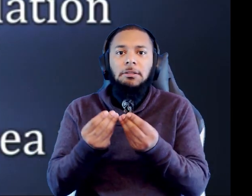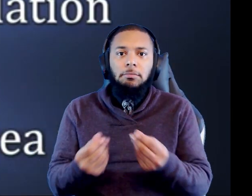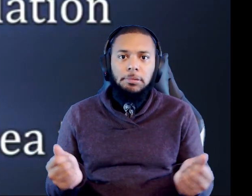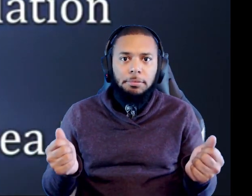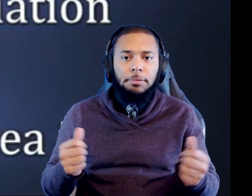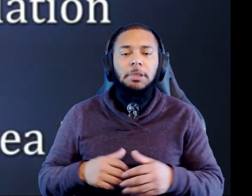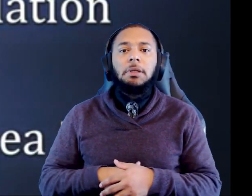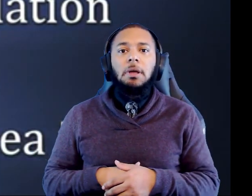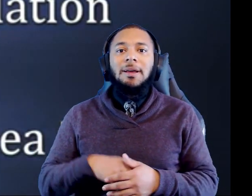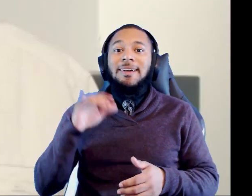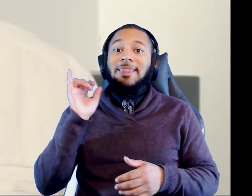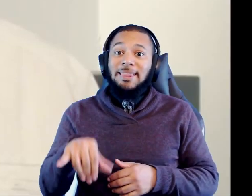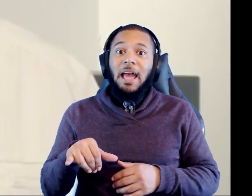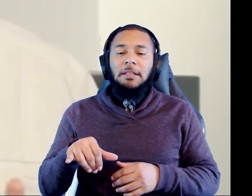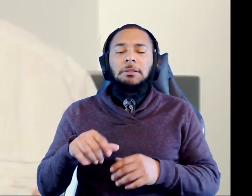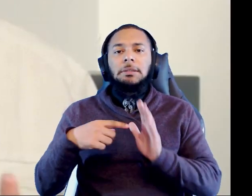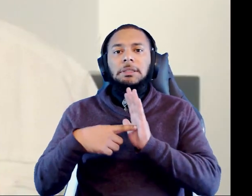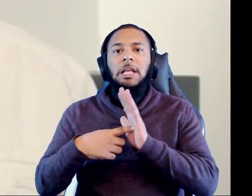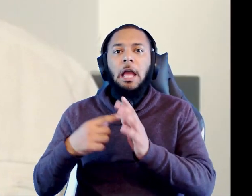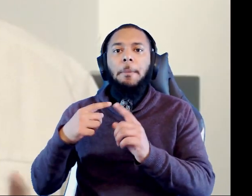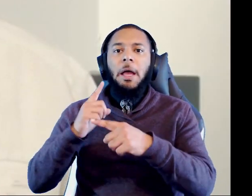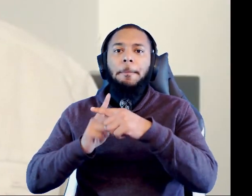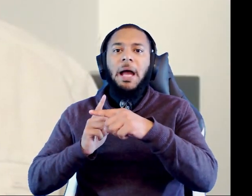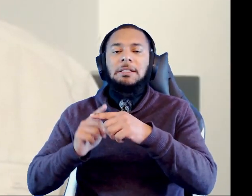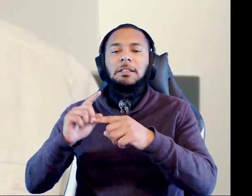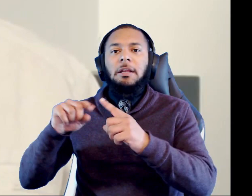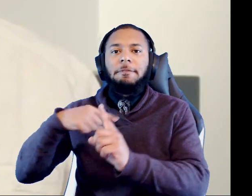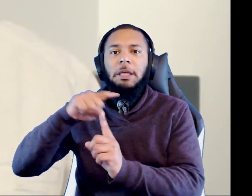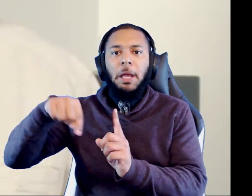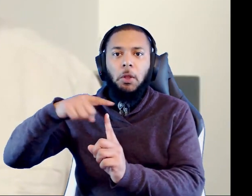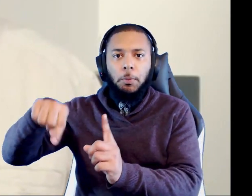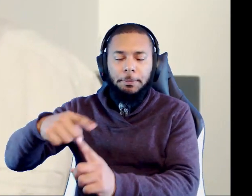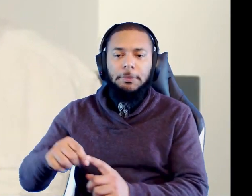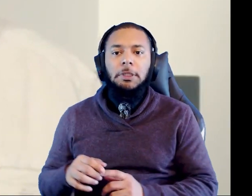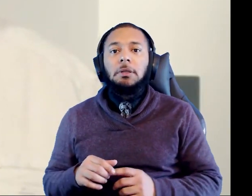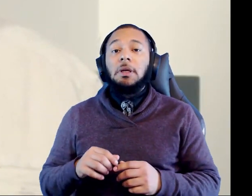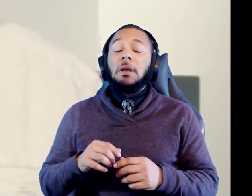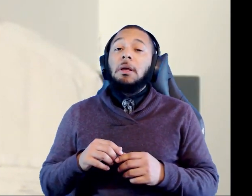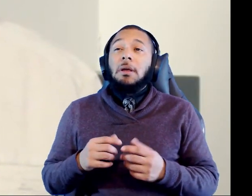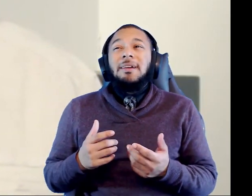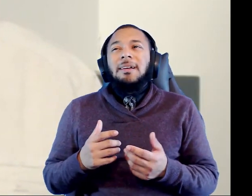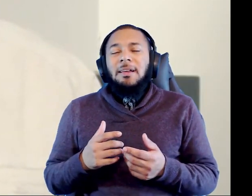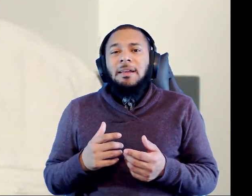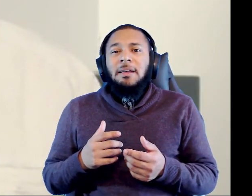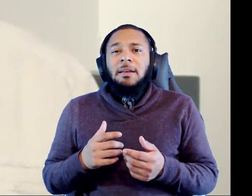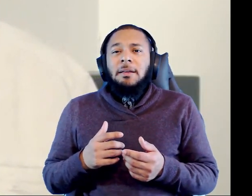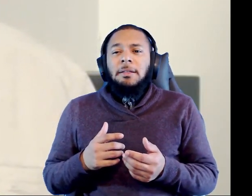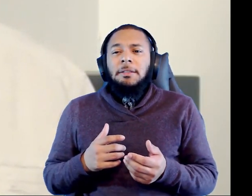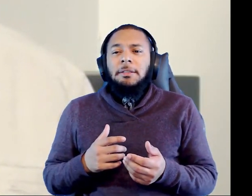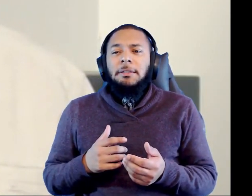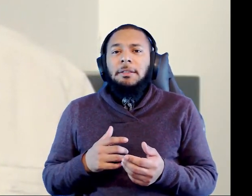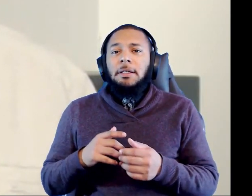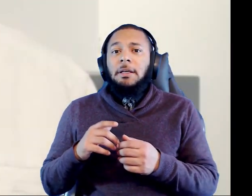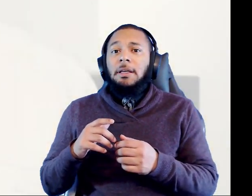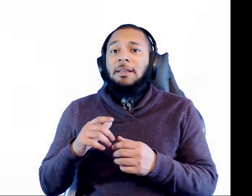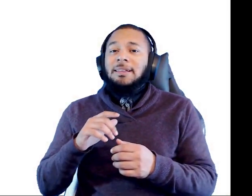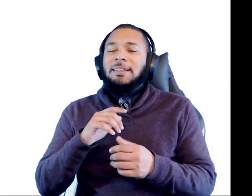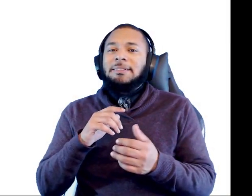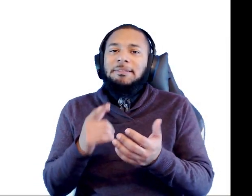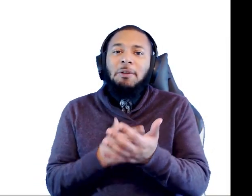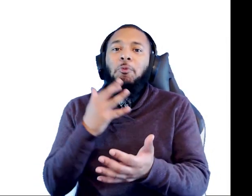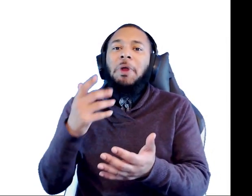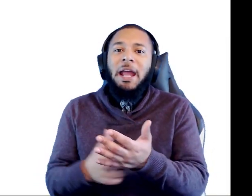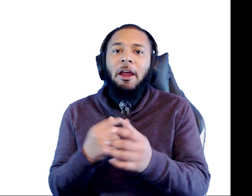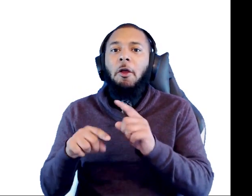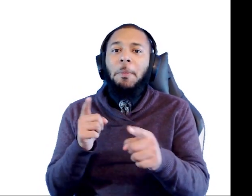examples of positive feedback loops. They're rare in nature normally, but they're very common in natural systems that have been altered by humans.